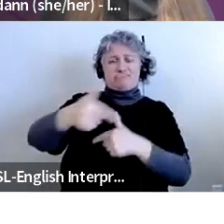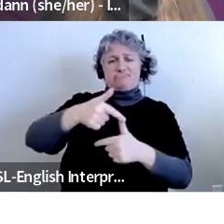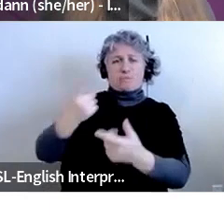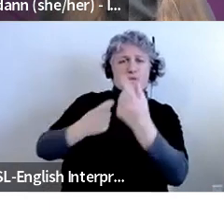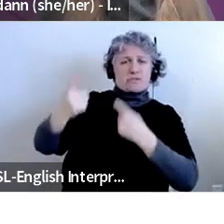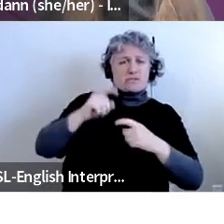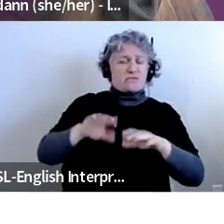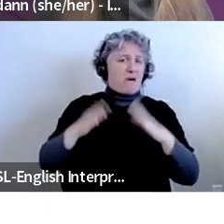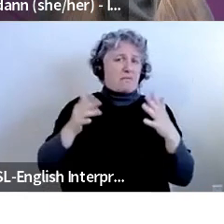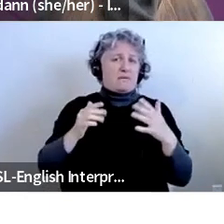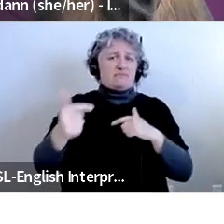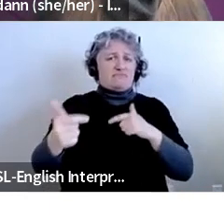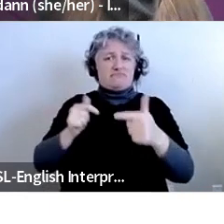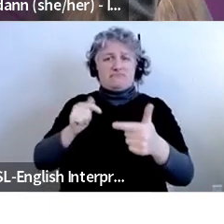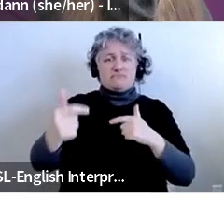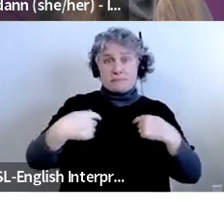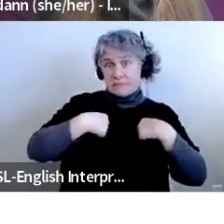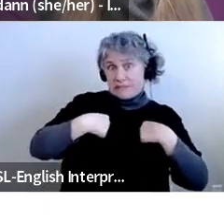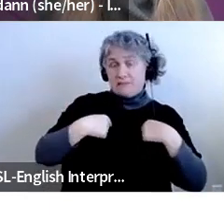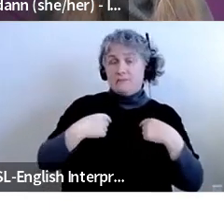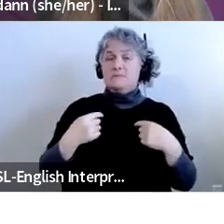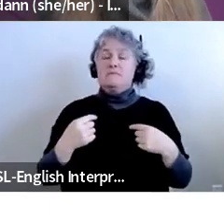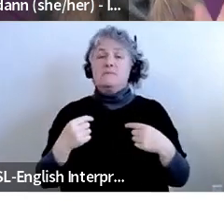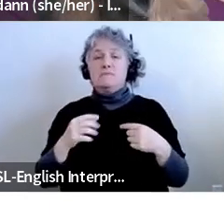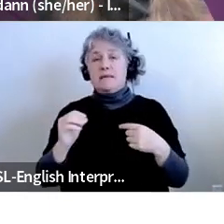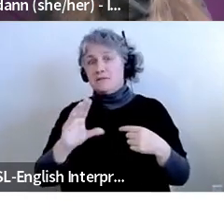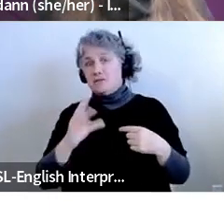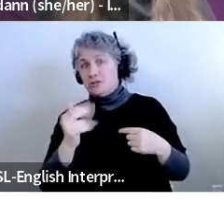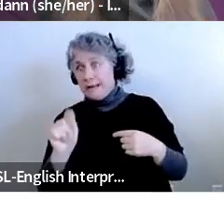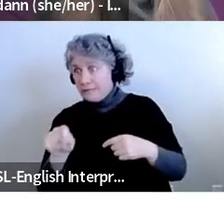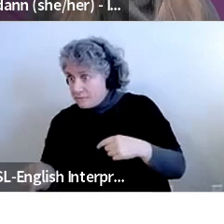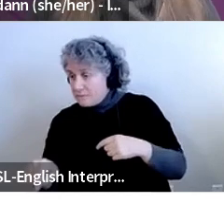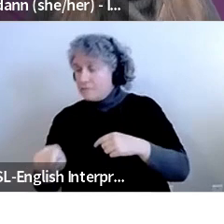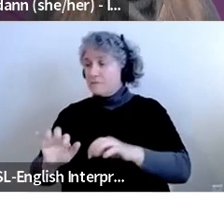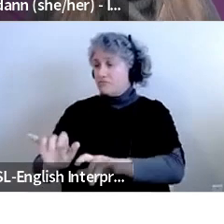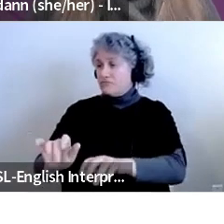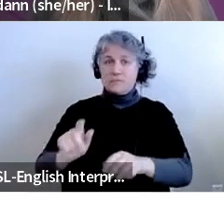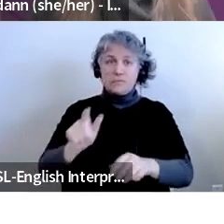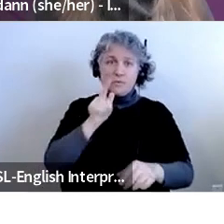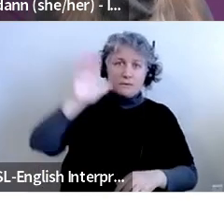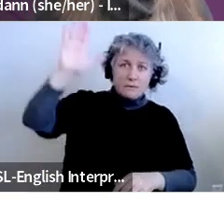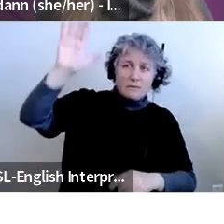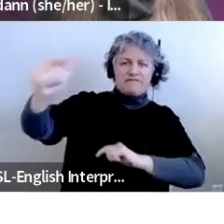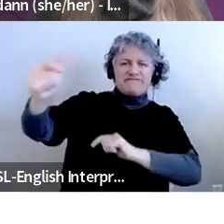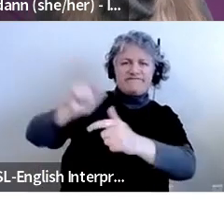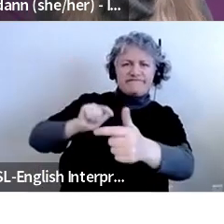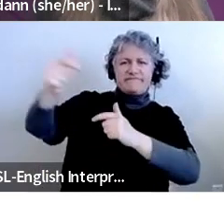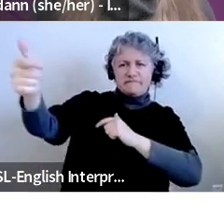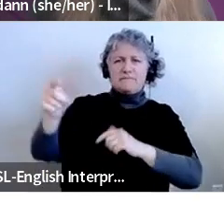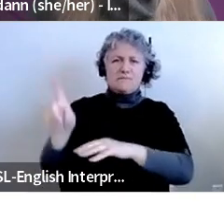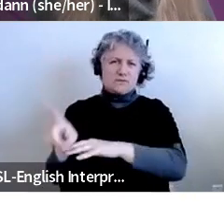open Q&A, and we'll rotate between questions asked in the chat box and those who have their hands raised to ask a question out